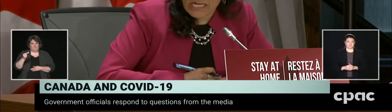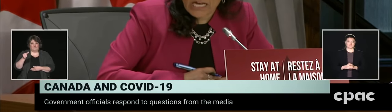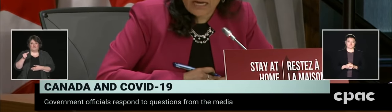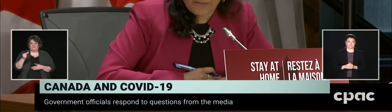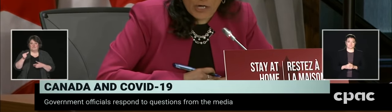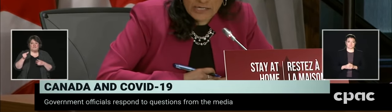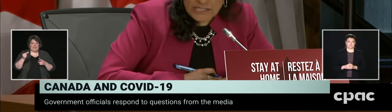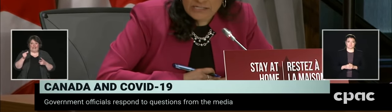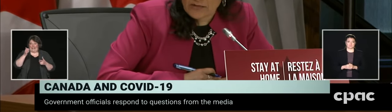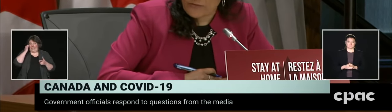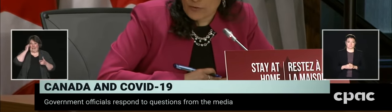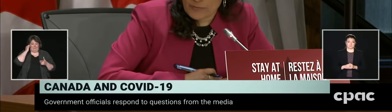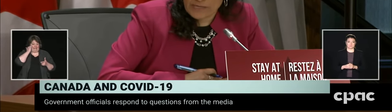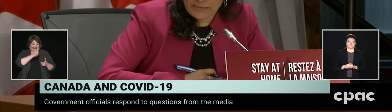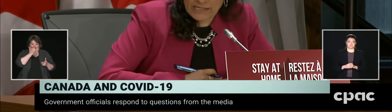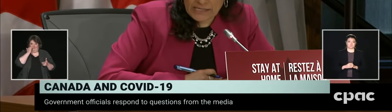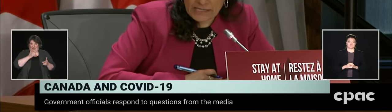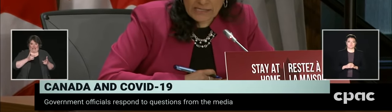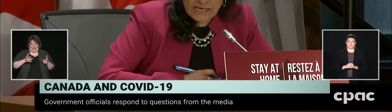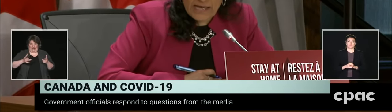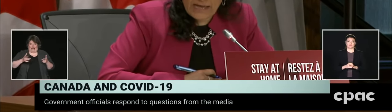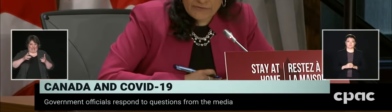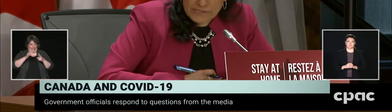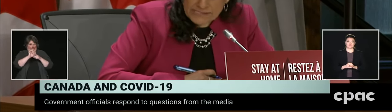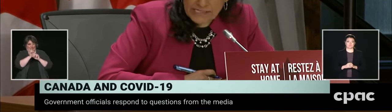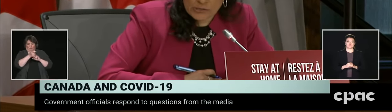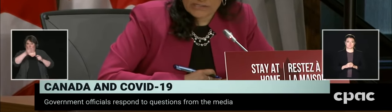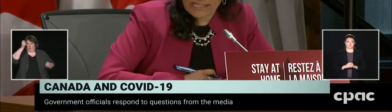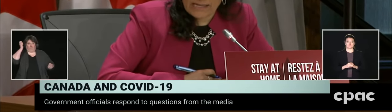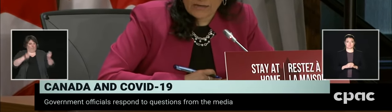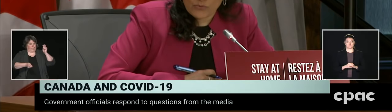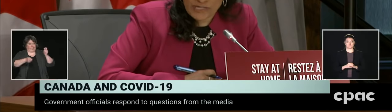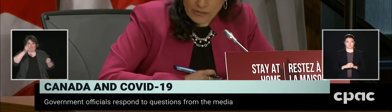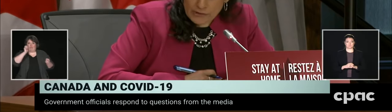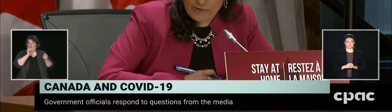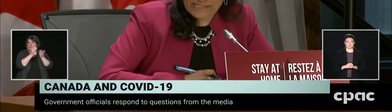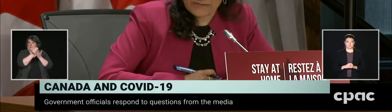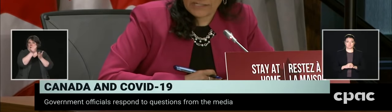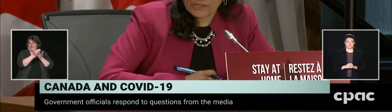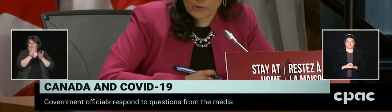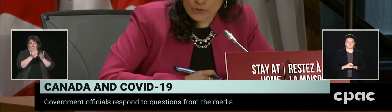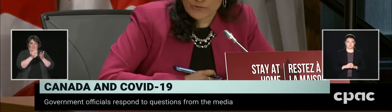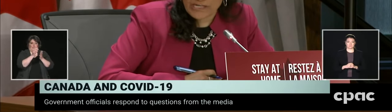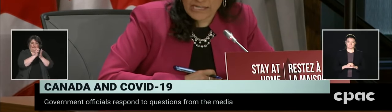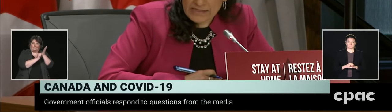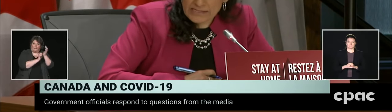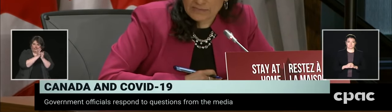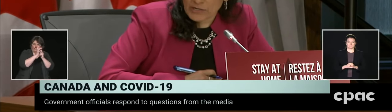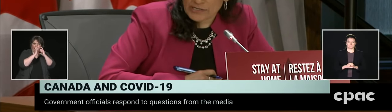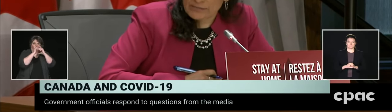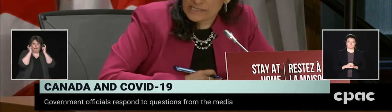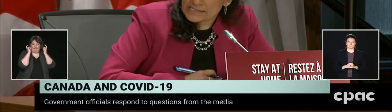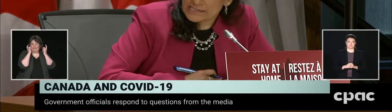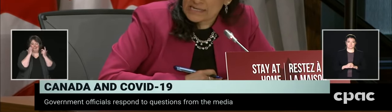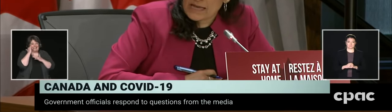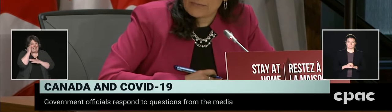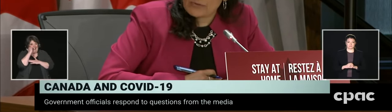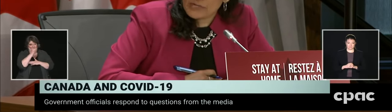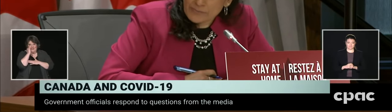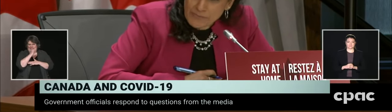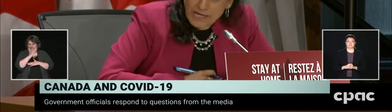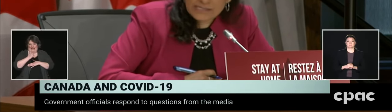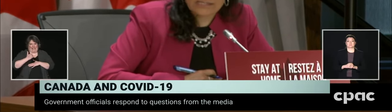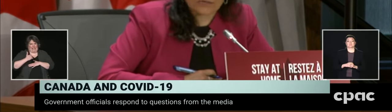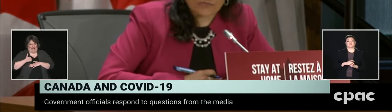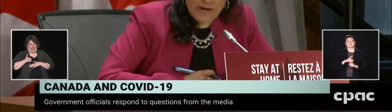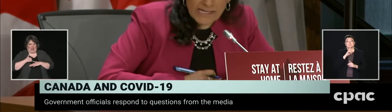evolving market for PPE. Every single day, we are aggressively ordering in this marketplace, but